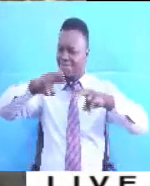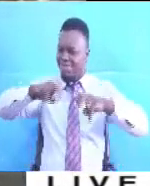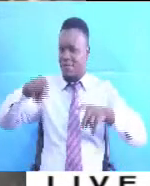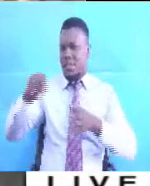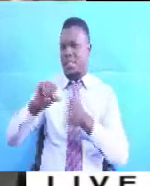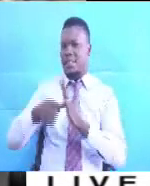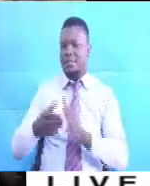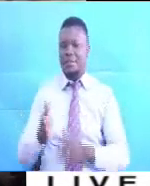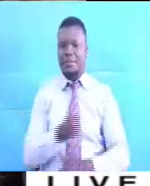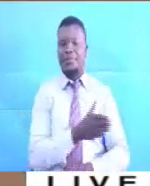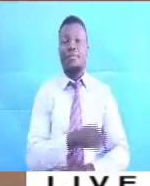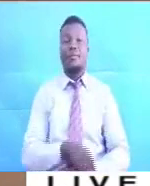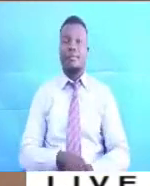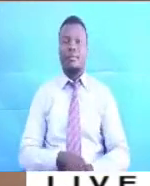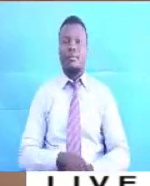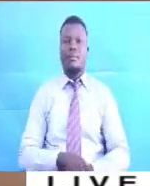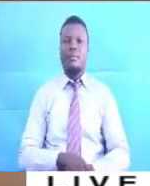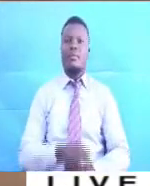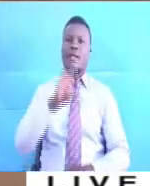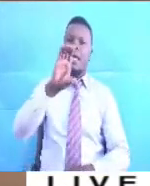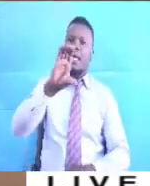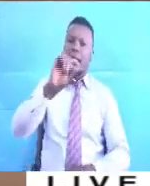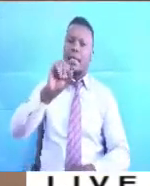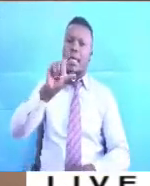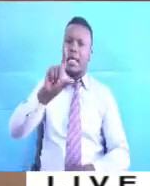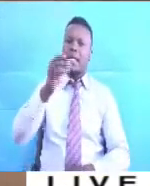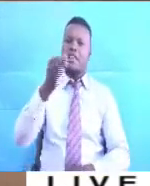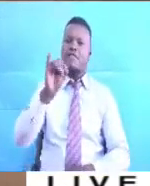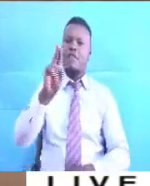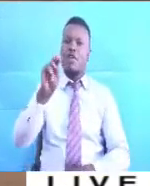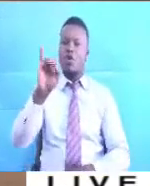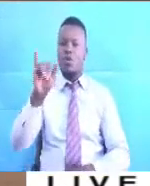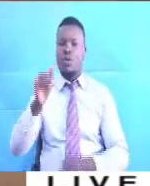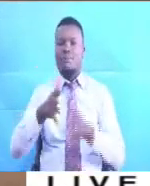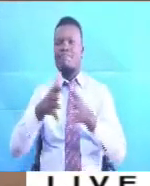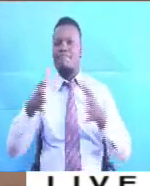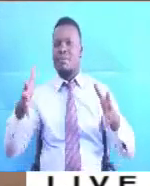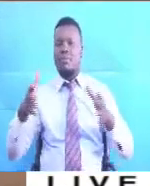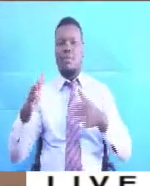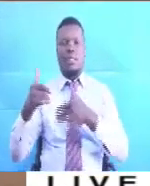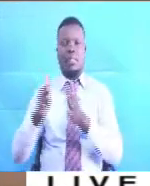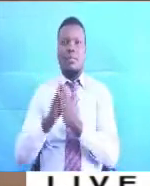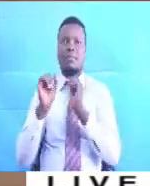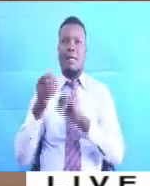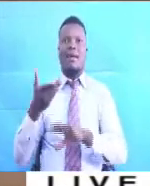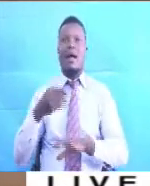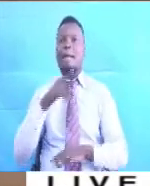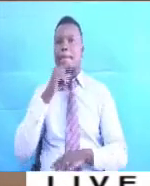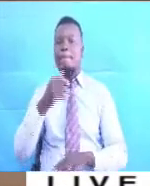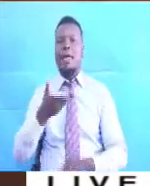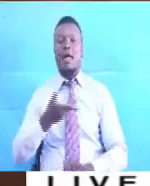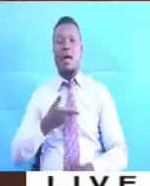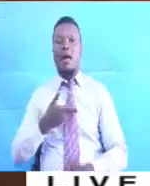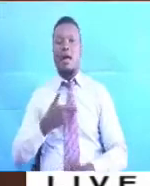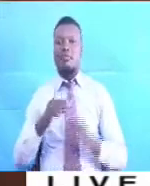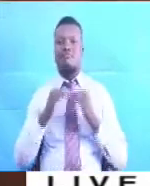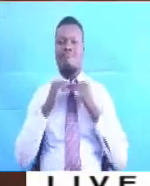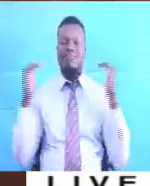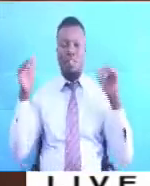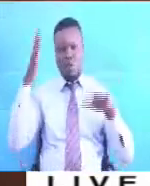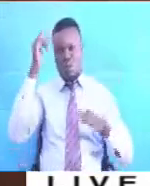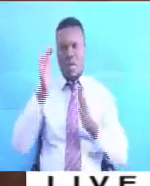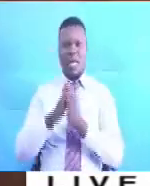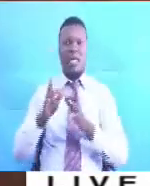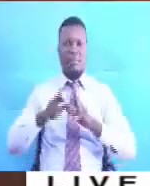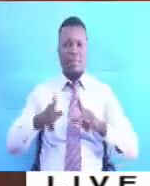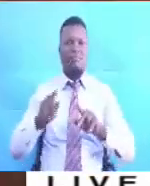And finally, a California utility giant must face trial for manslaughter for its role in a 2020 wildfire